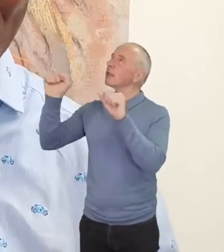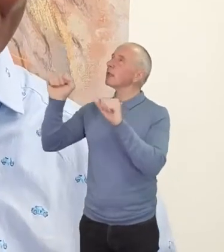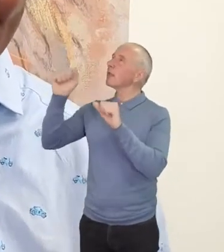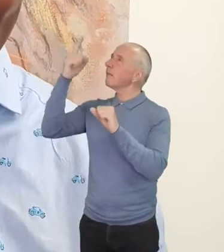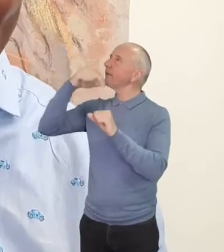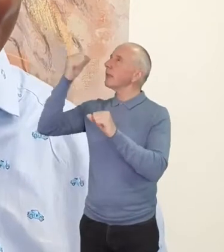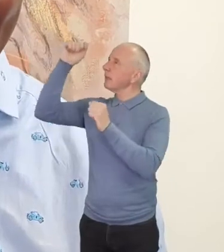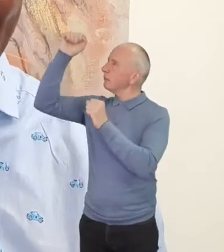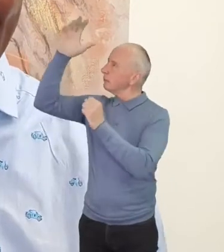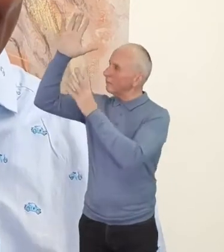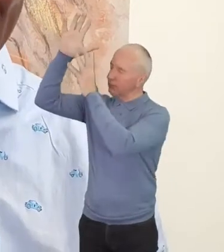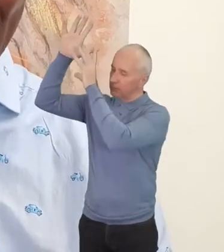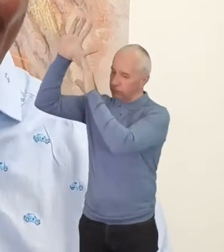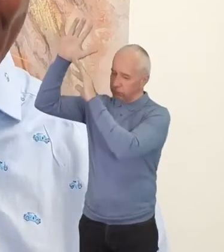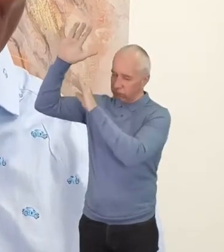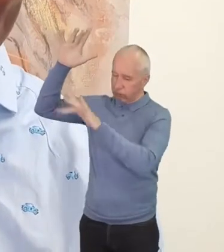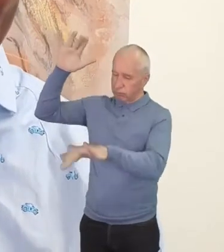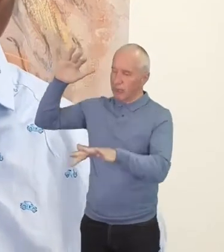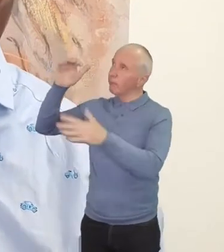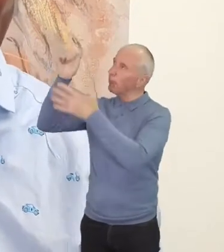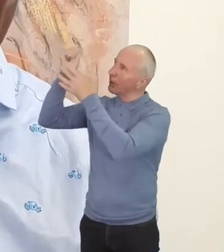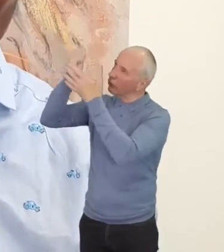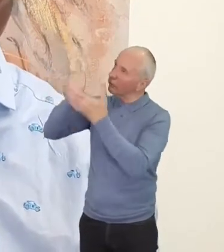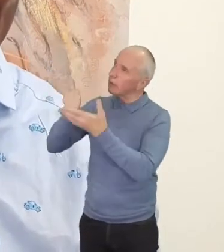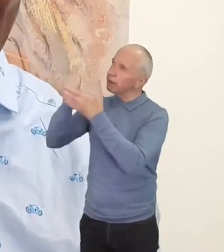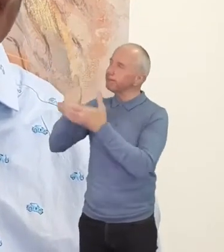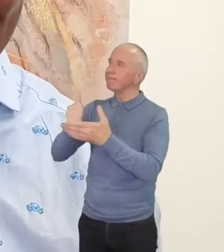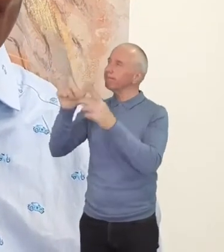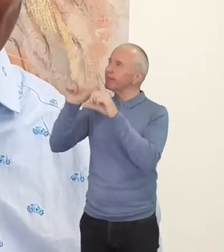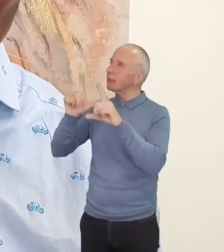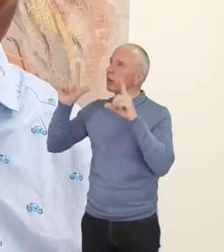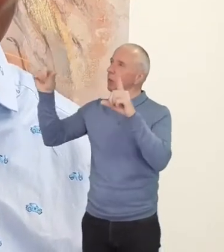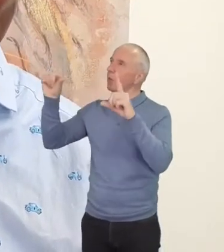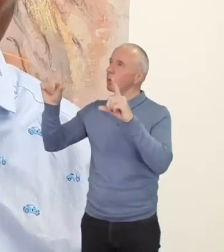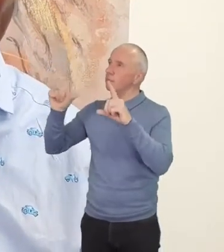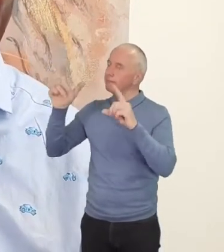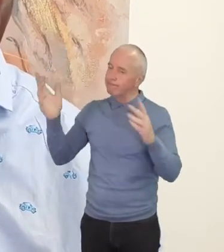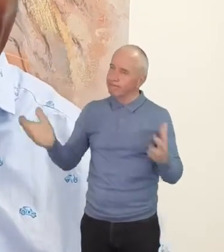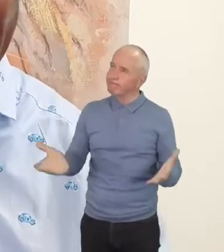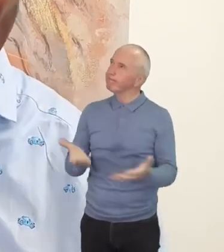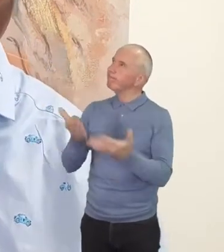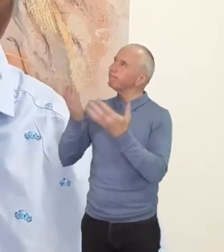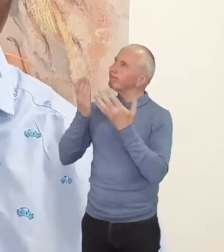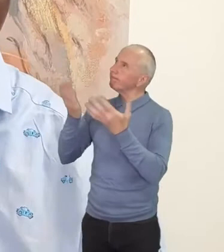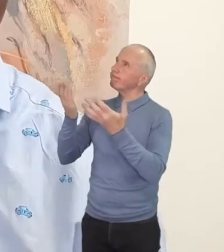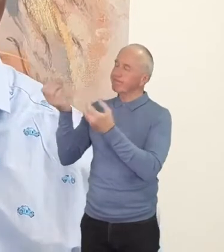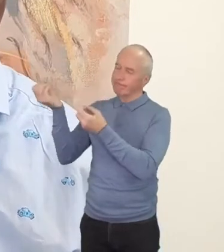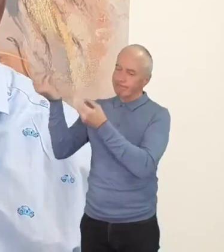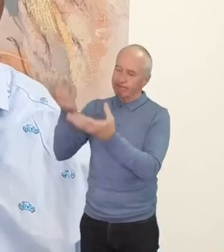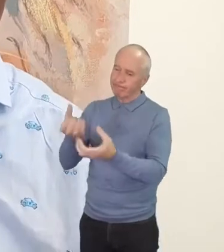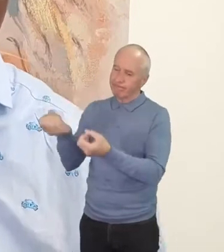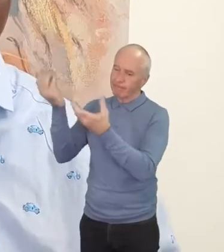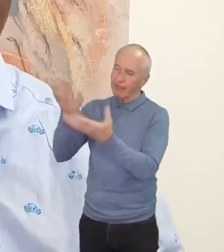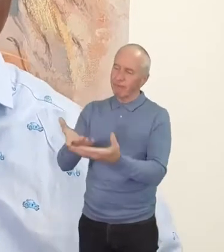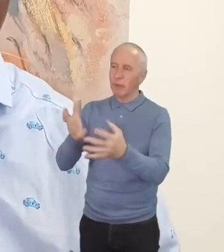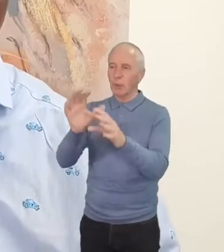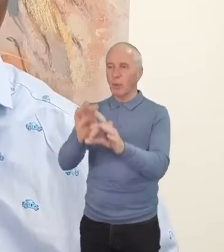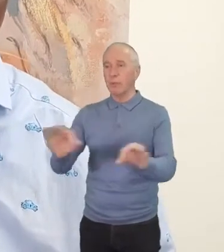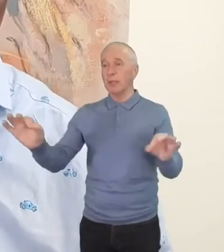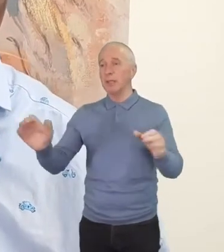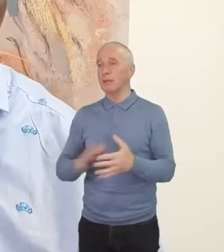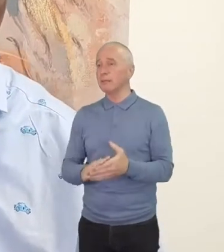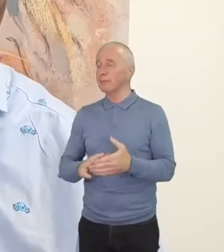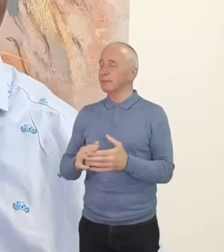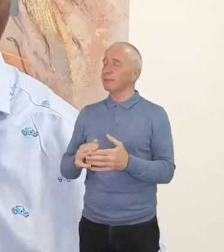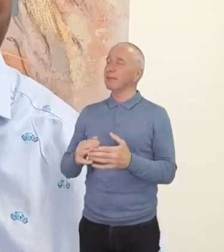be gracious to you. The Lord lift up the light of his countenance upon you and give you peace. May the name